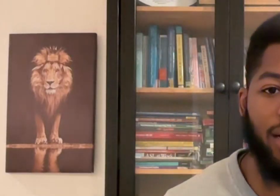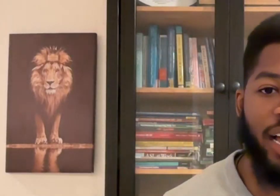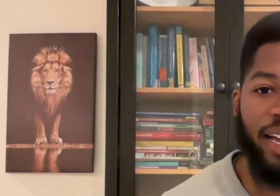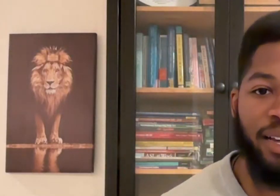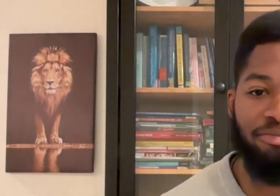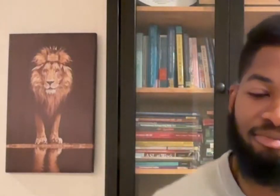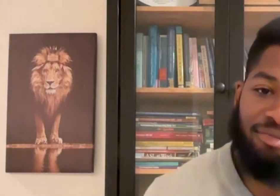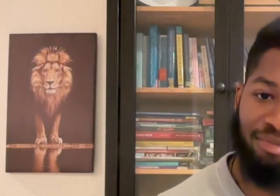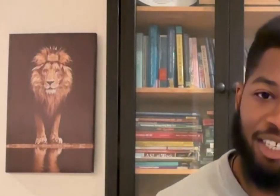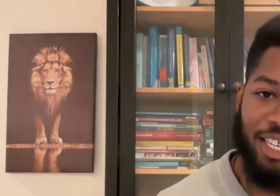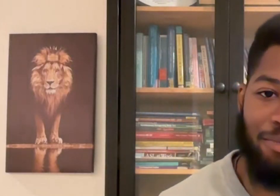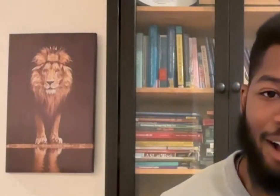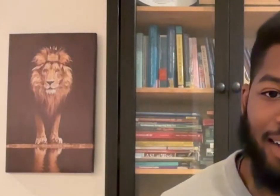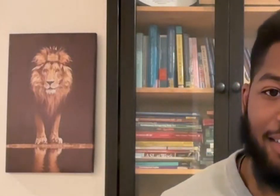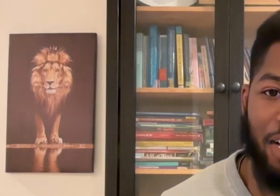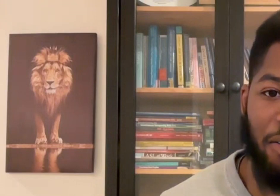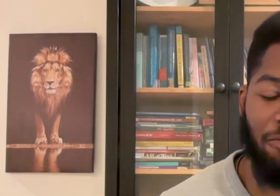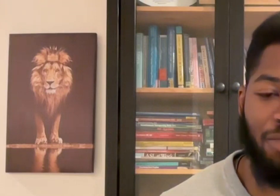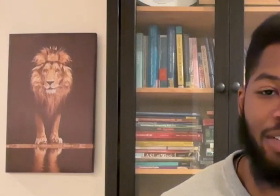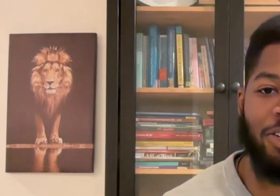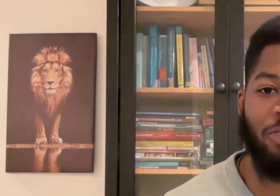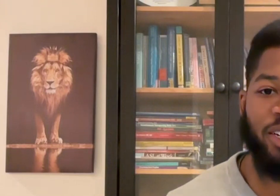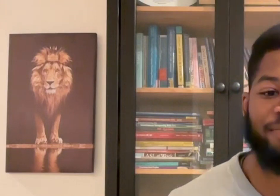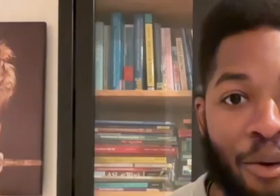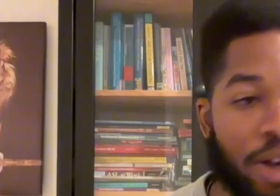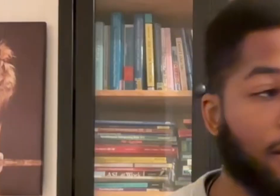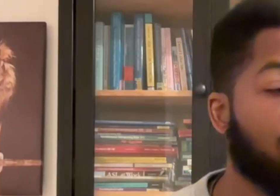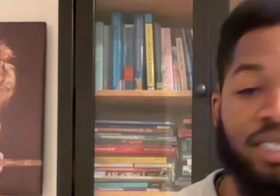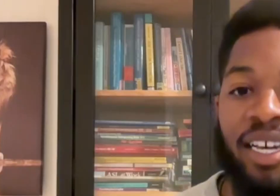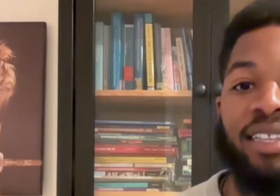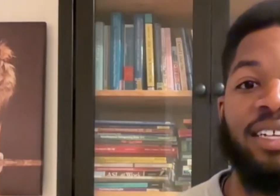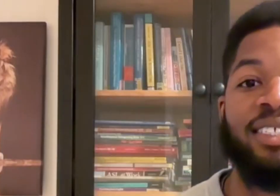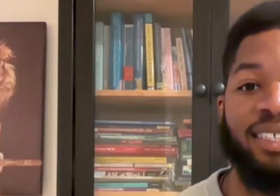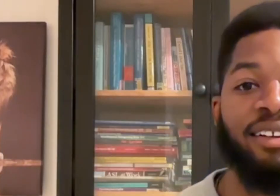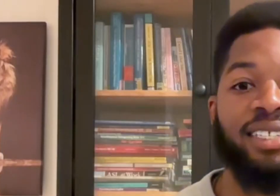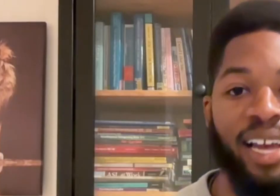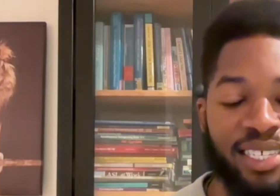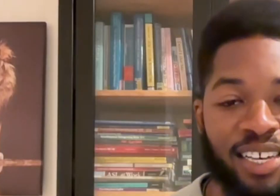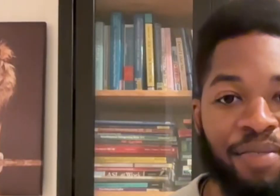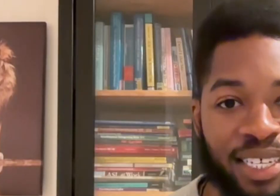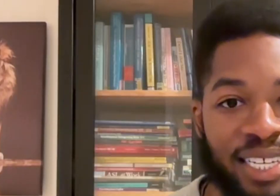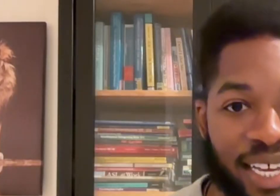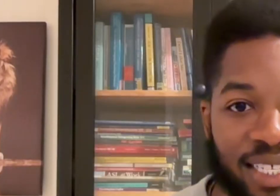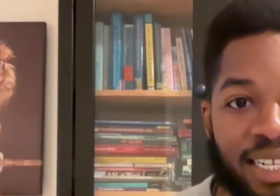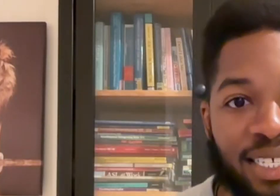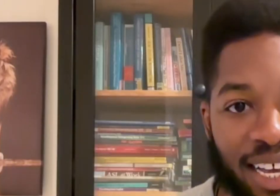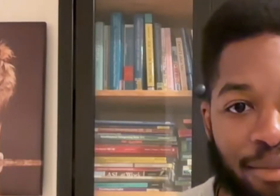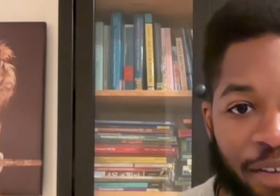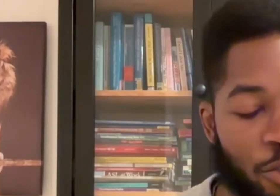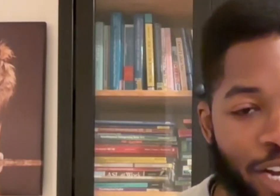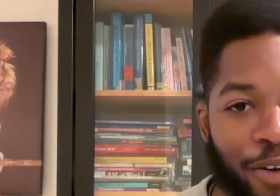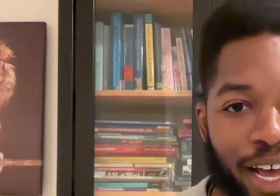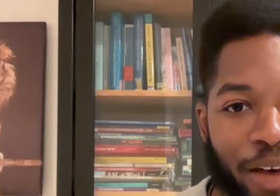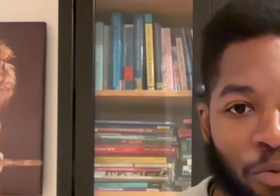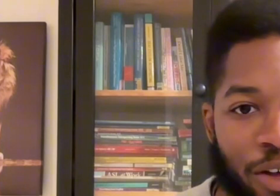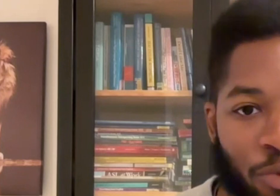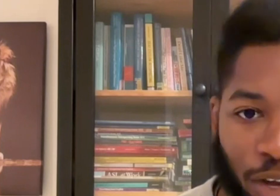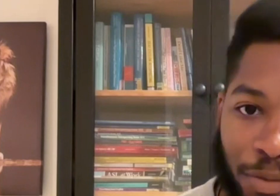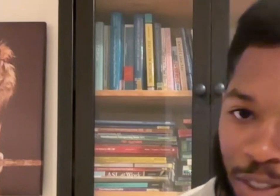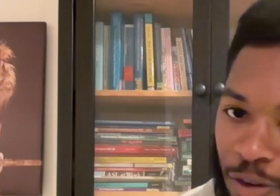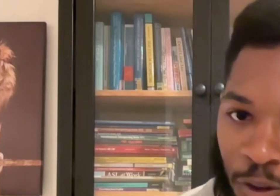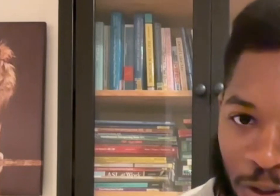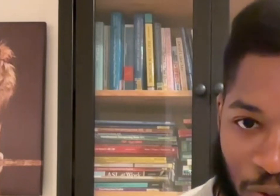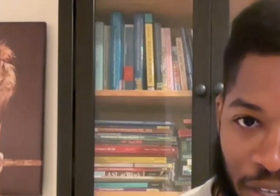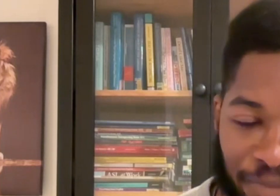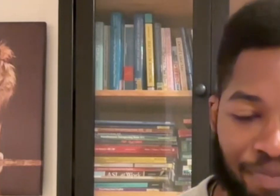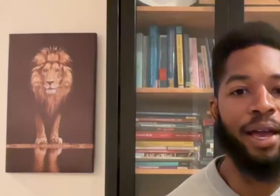So we're in the lab. Let's get some practice going. Let's do it. I want you to take this serious as if this is an assignment. If you never had one,